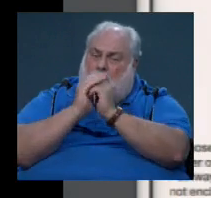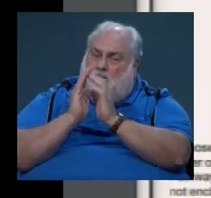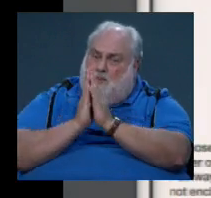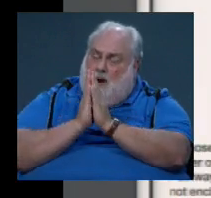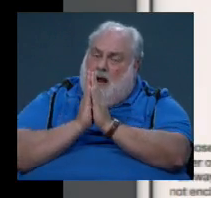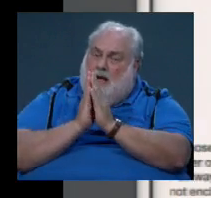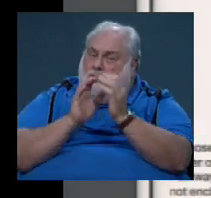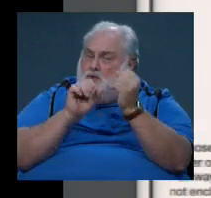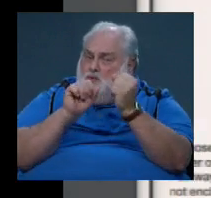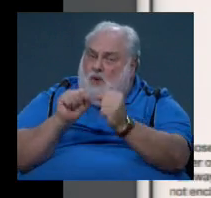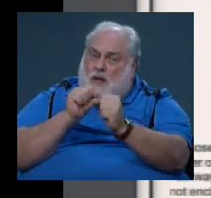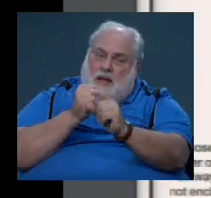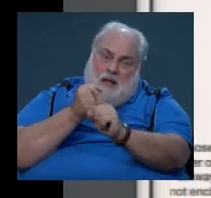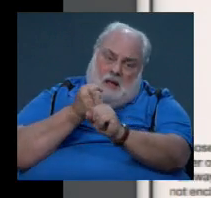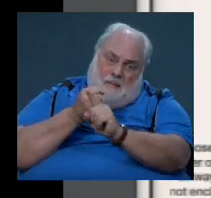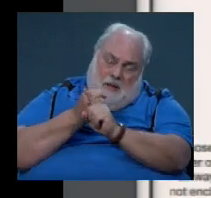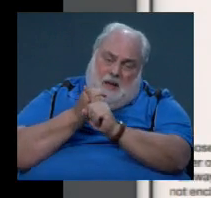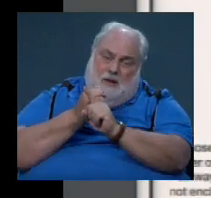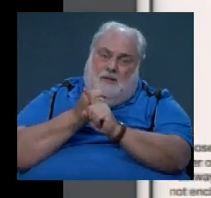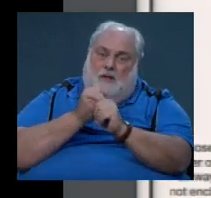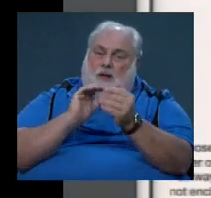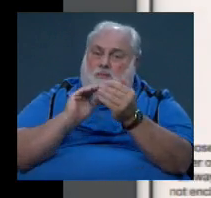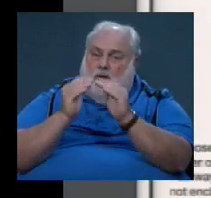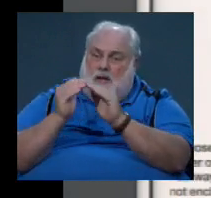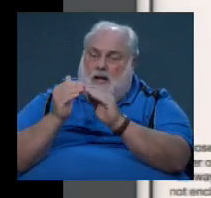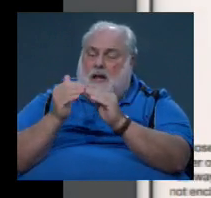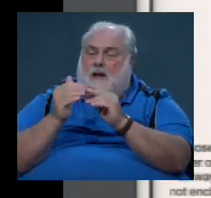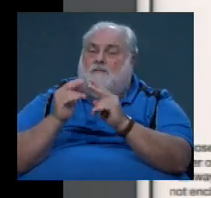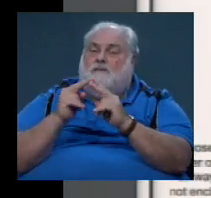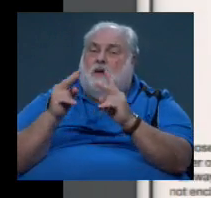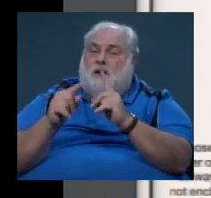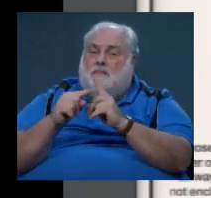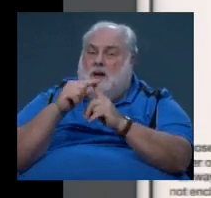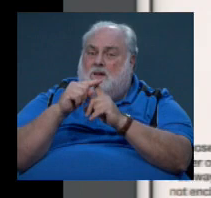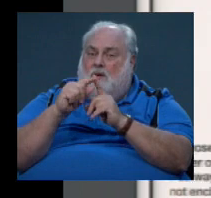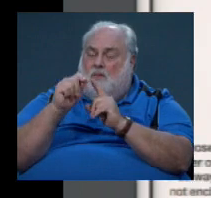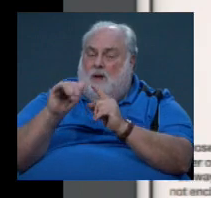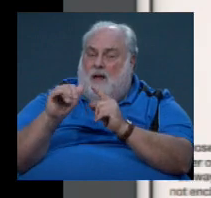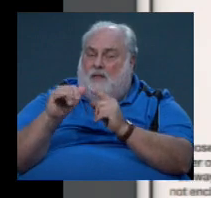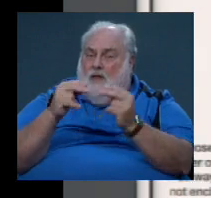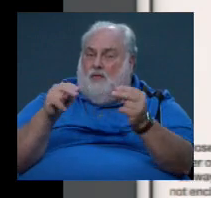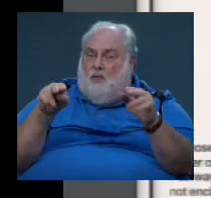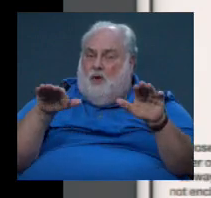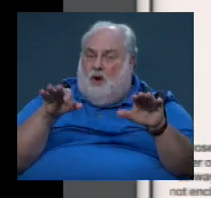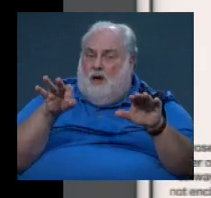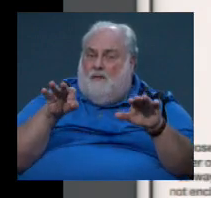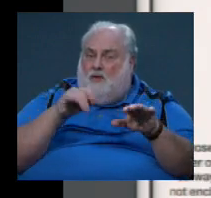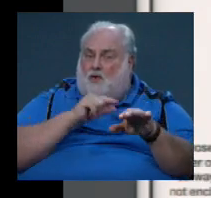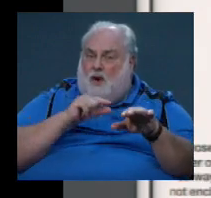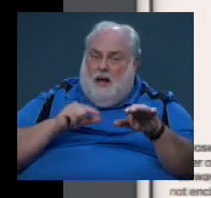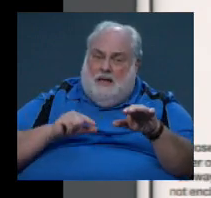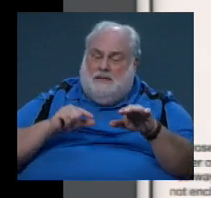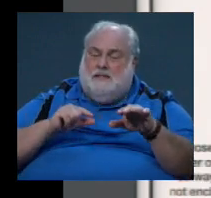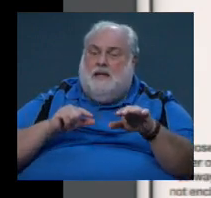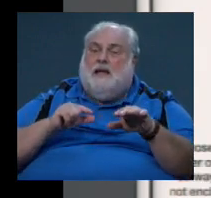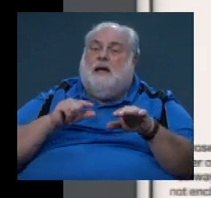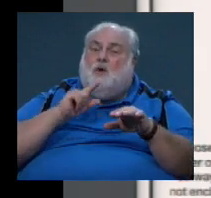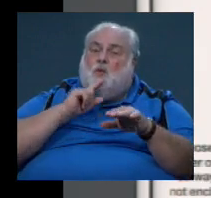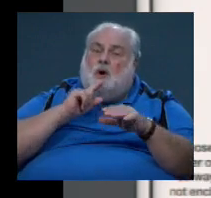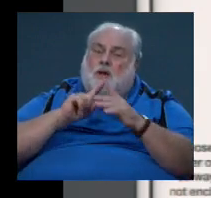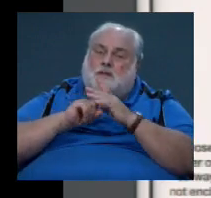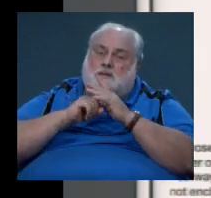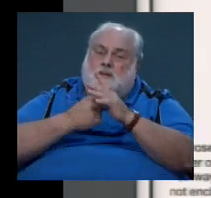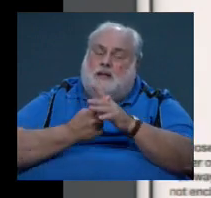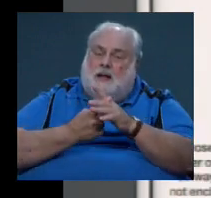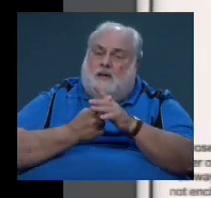really impacted the community in a great way. And so the Throne of Grace Prayer Garden was born out of a